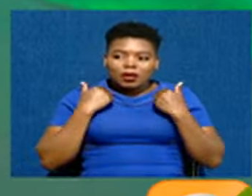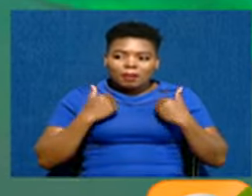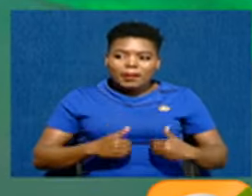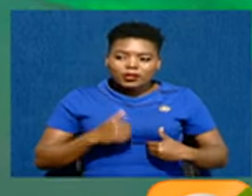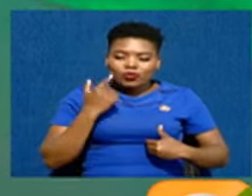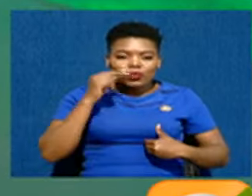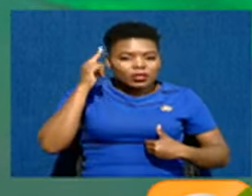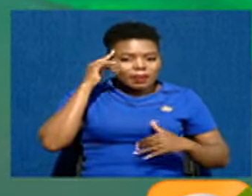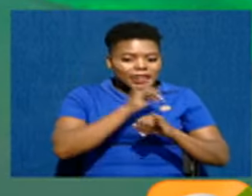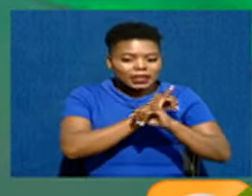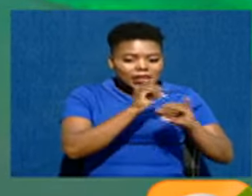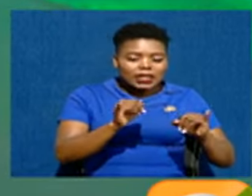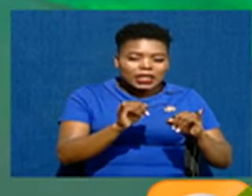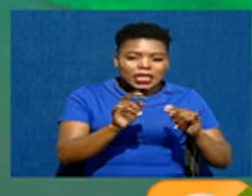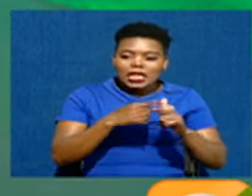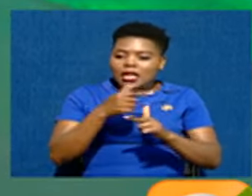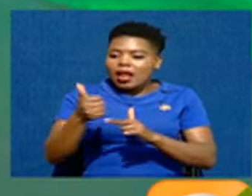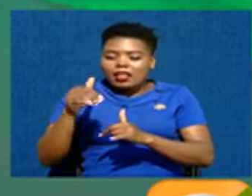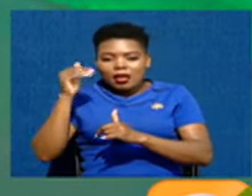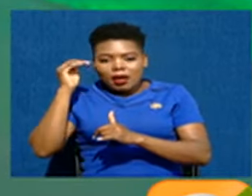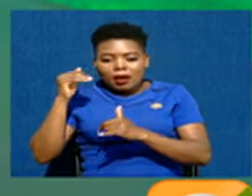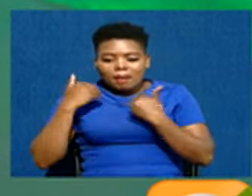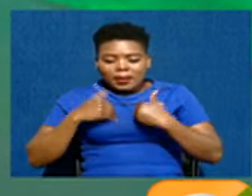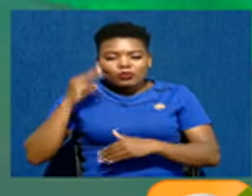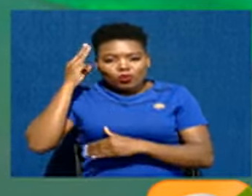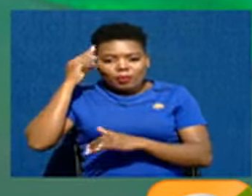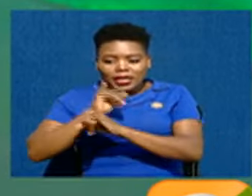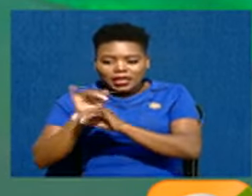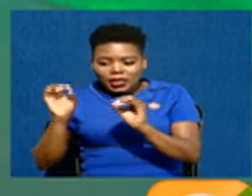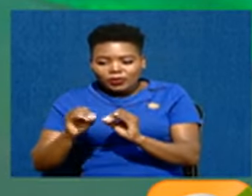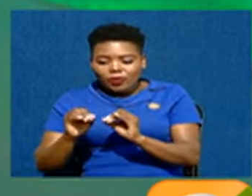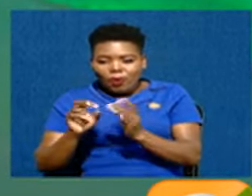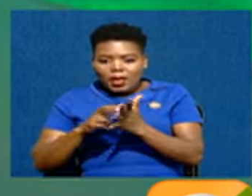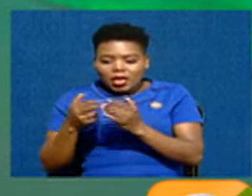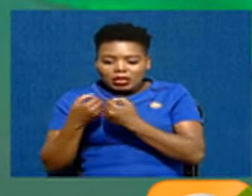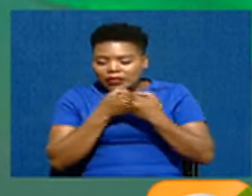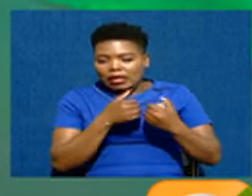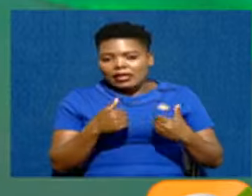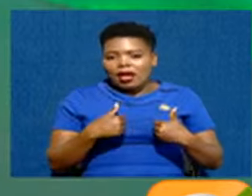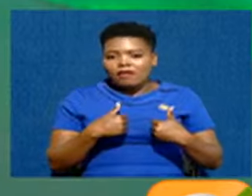not stable is how you handle your challenges. So